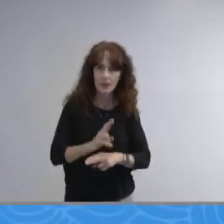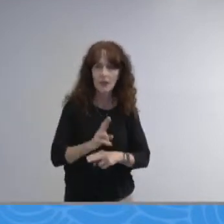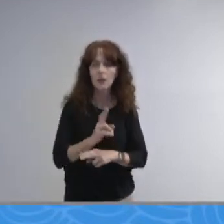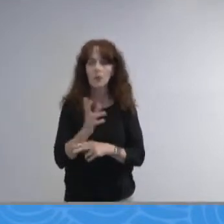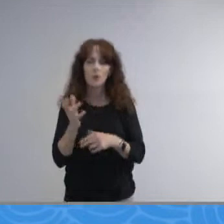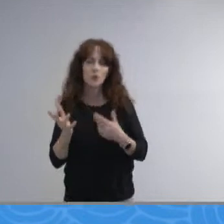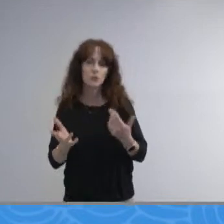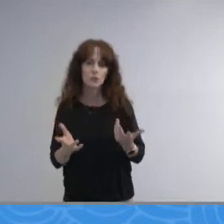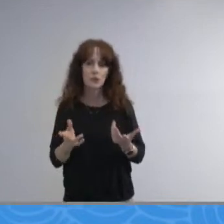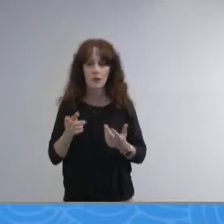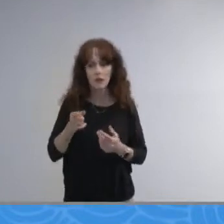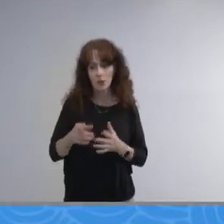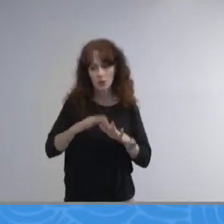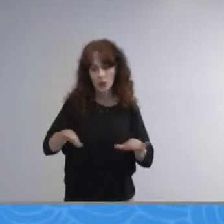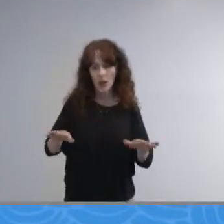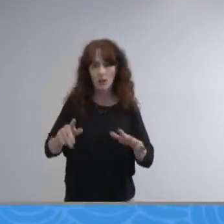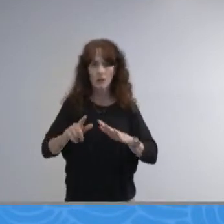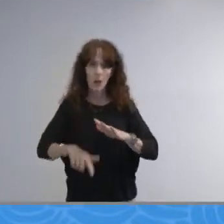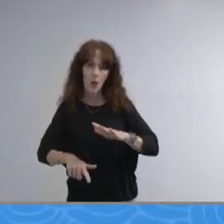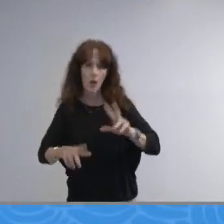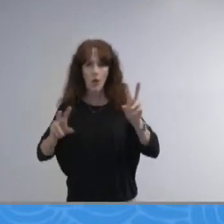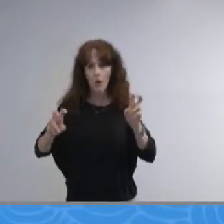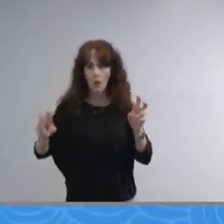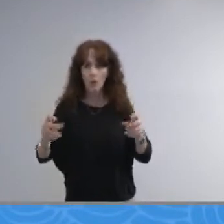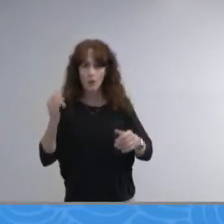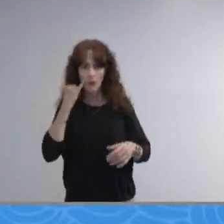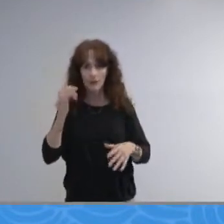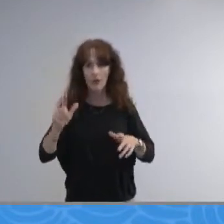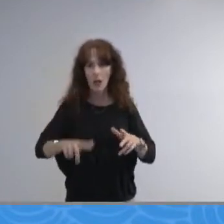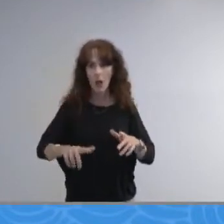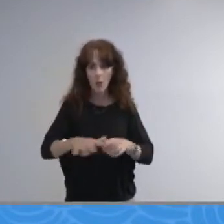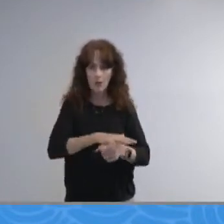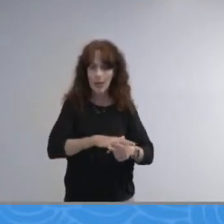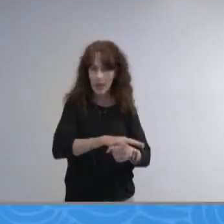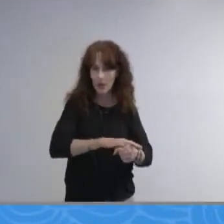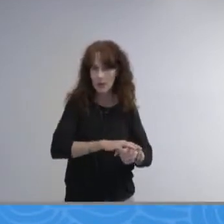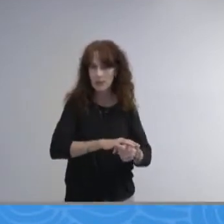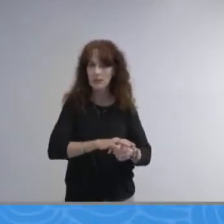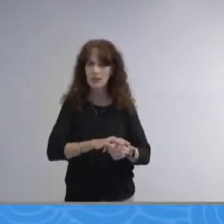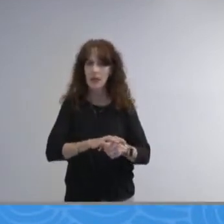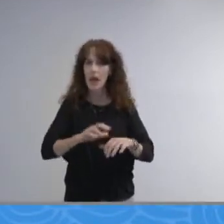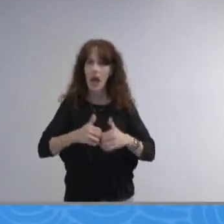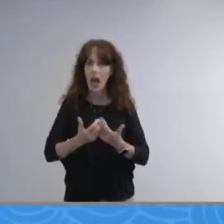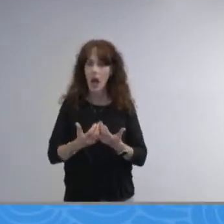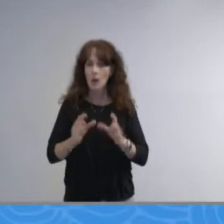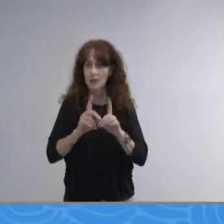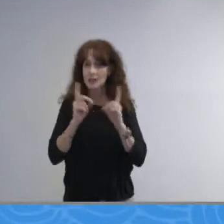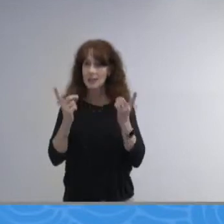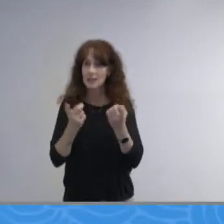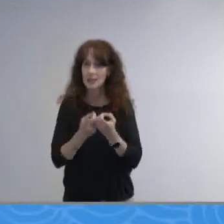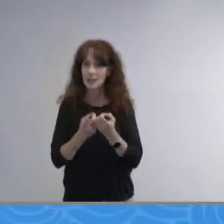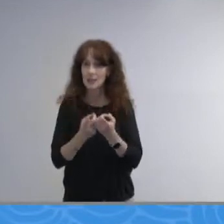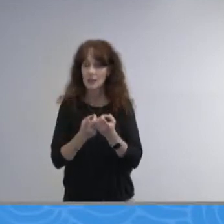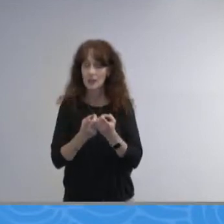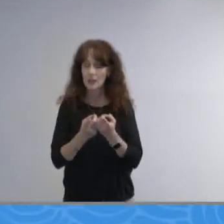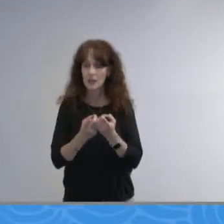used, that your child's very low. So if he's low in certain areas, how is the district going to